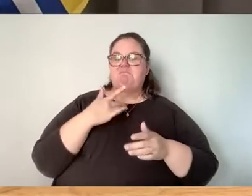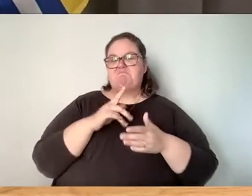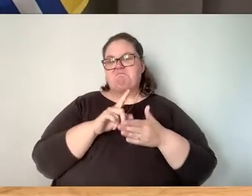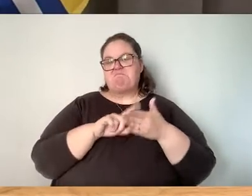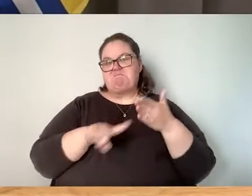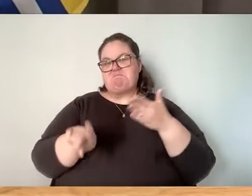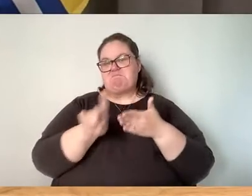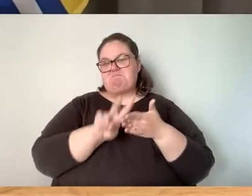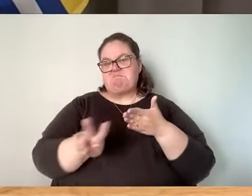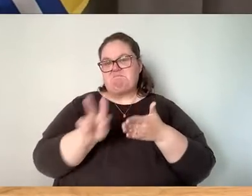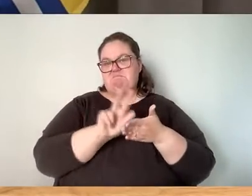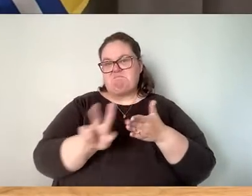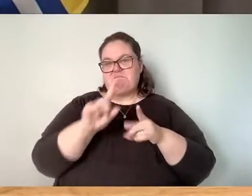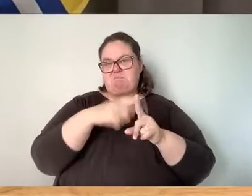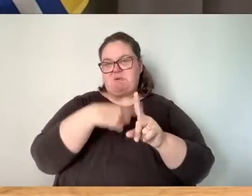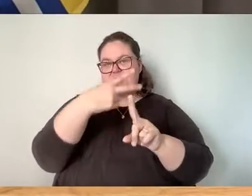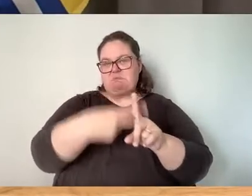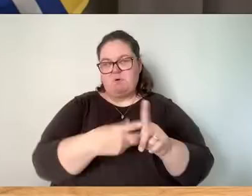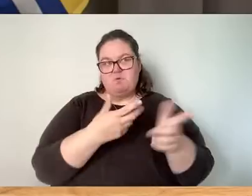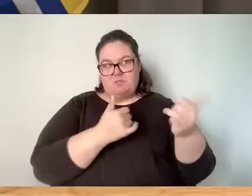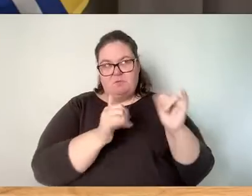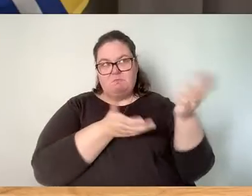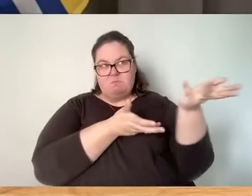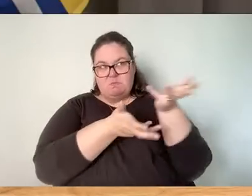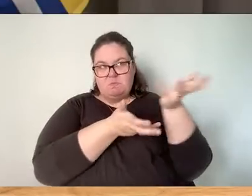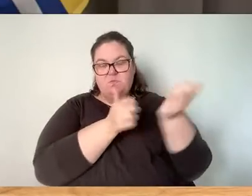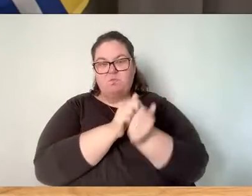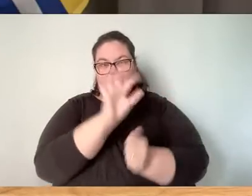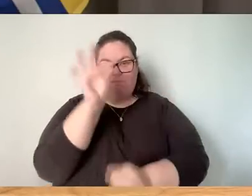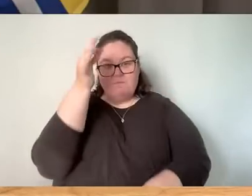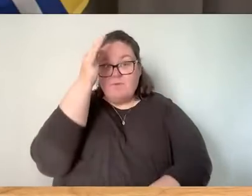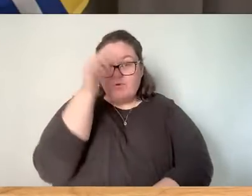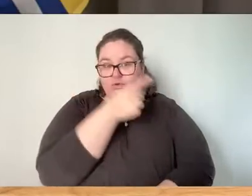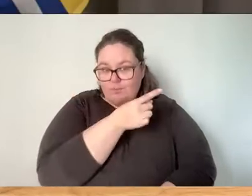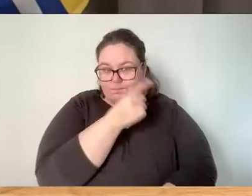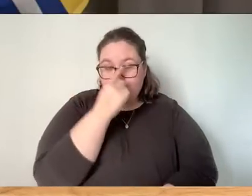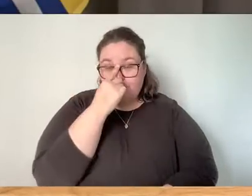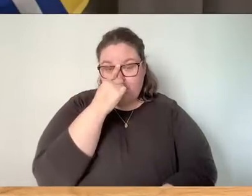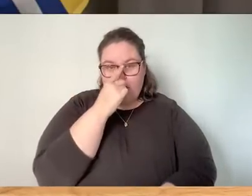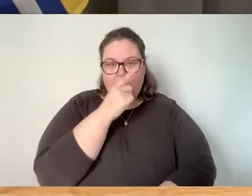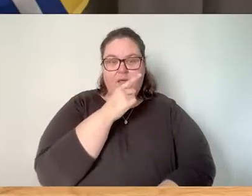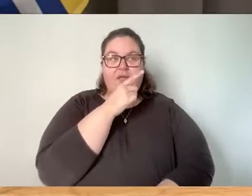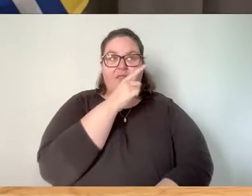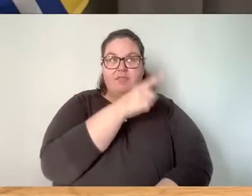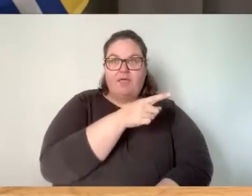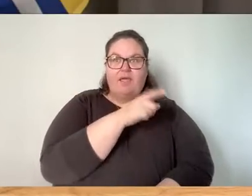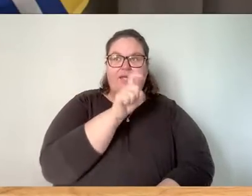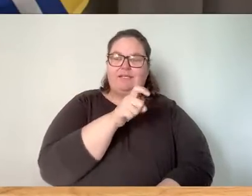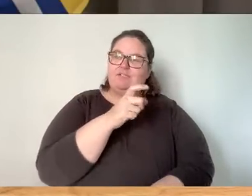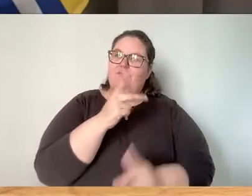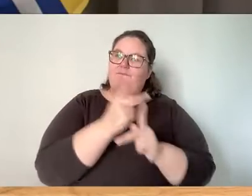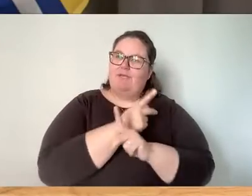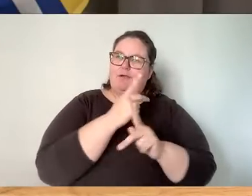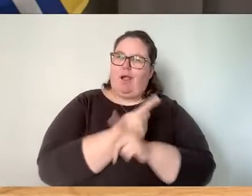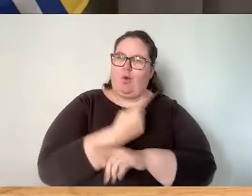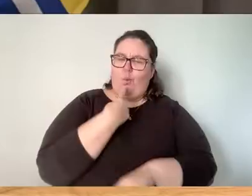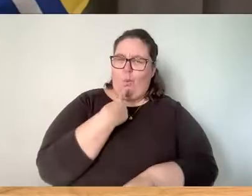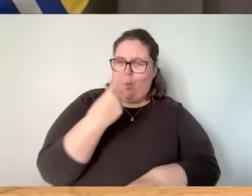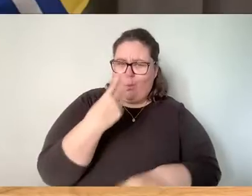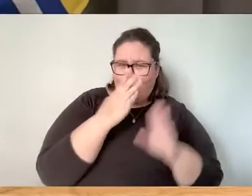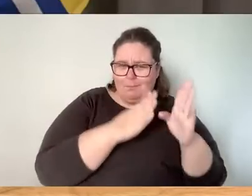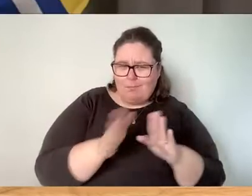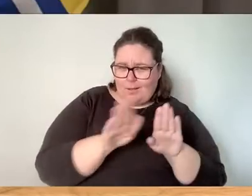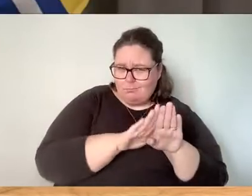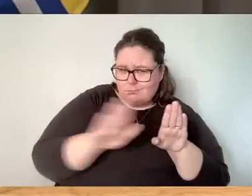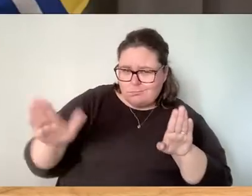so. But hopefully, my objective is really that the federal government stop to have a one-size-fits-all formula and